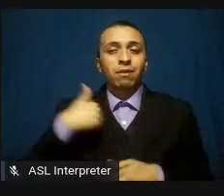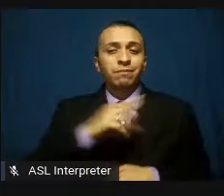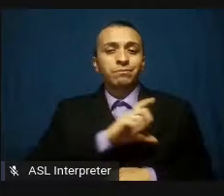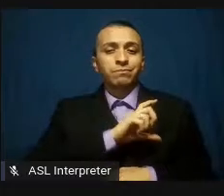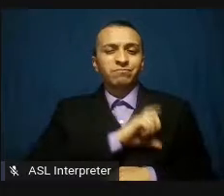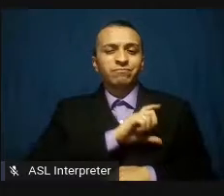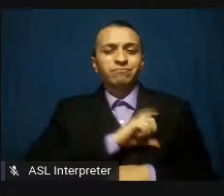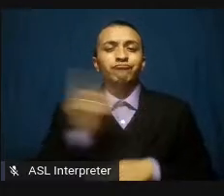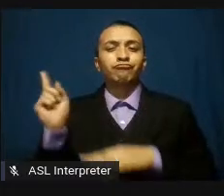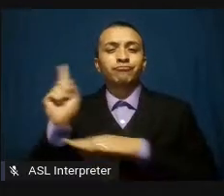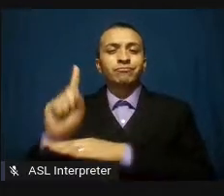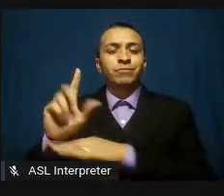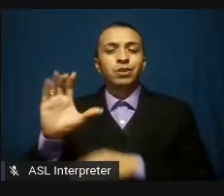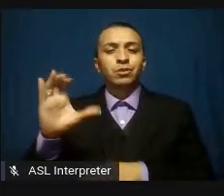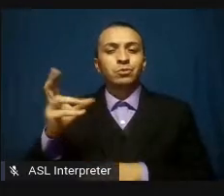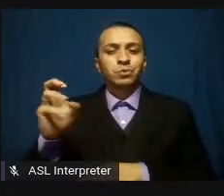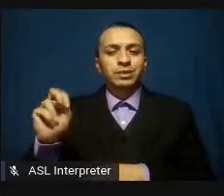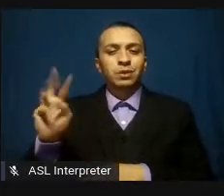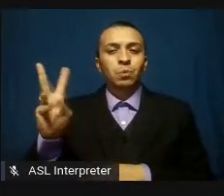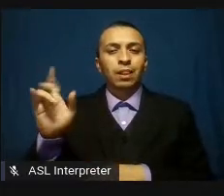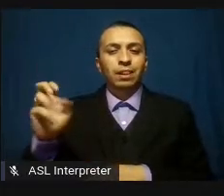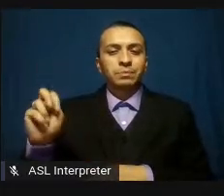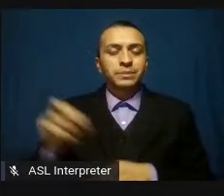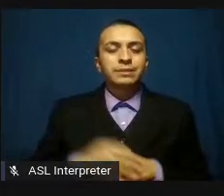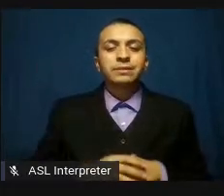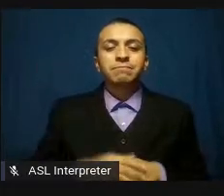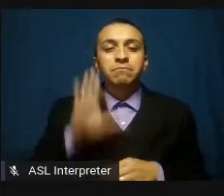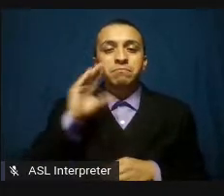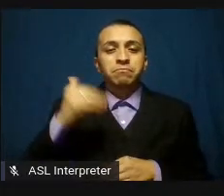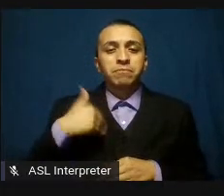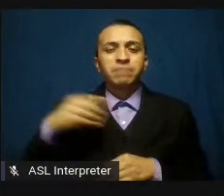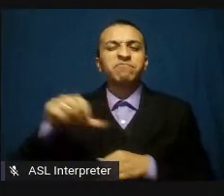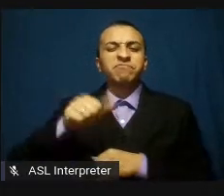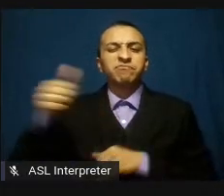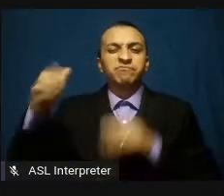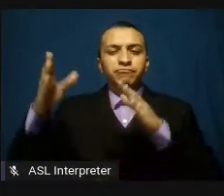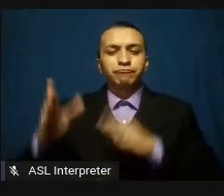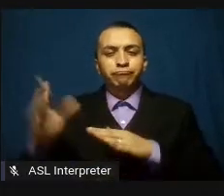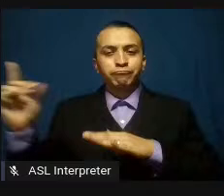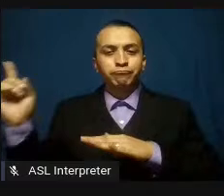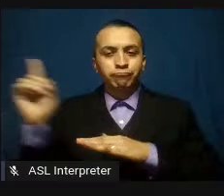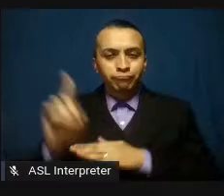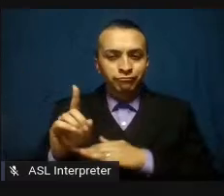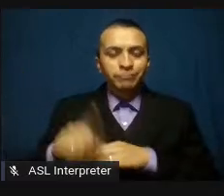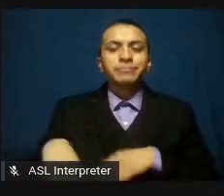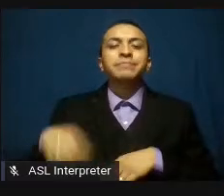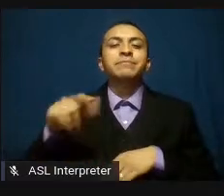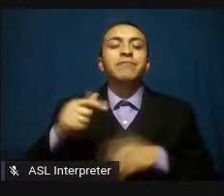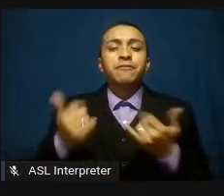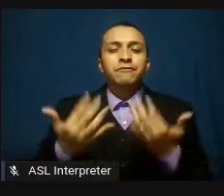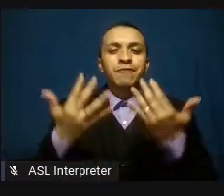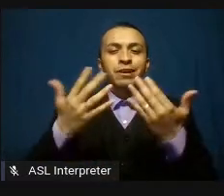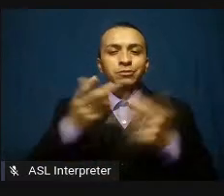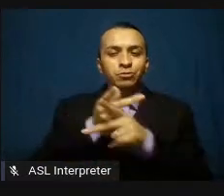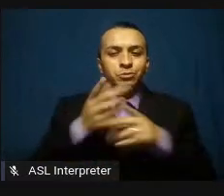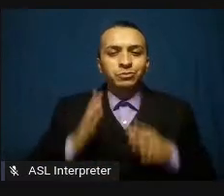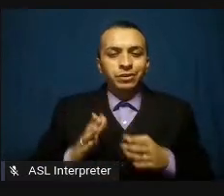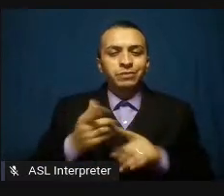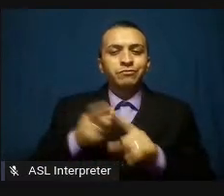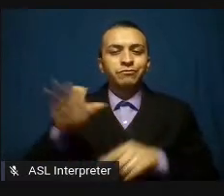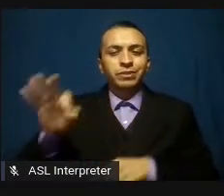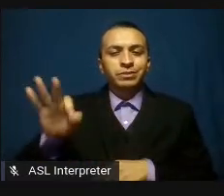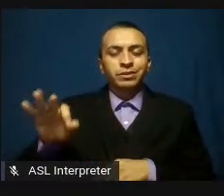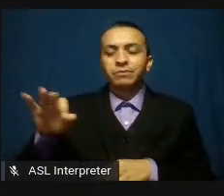Thurborn. We have Fresno County Supervisor Nathan Masick. And we'll have closing comments by our agency